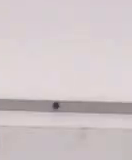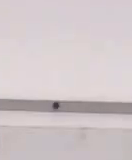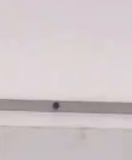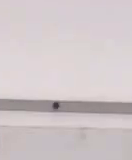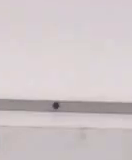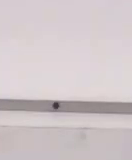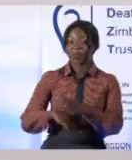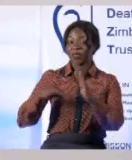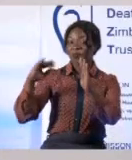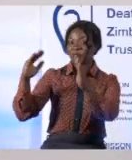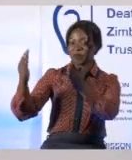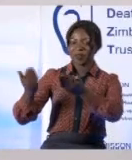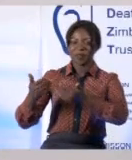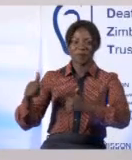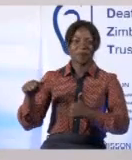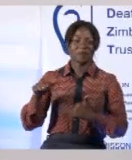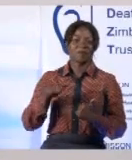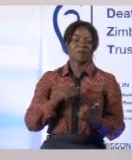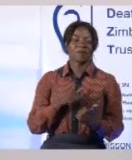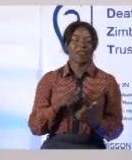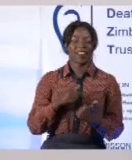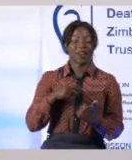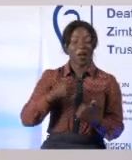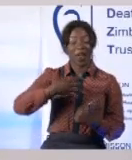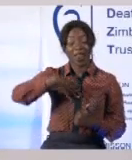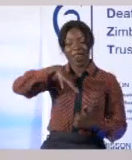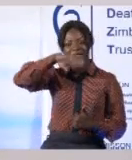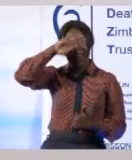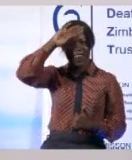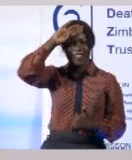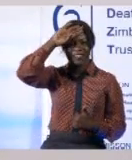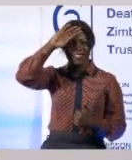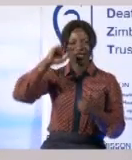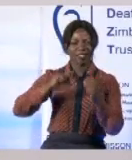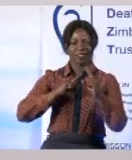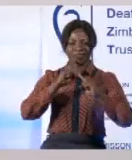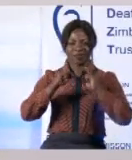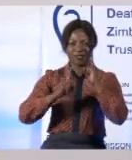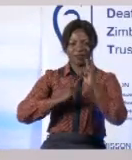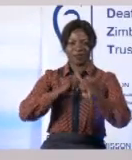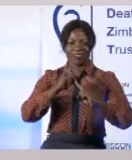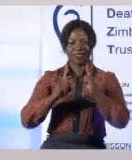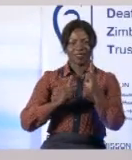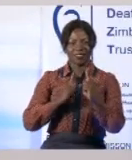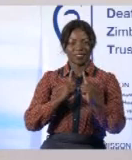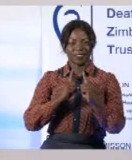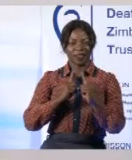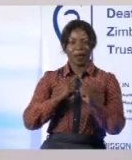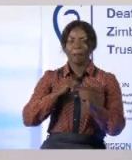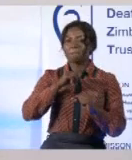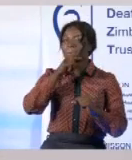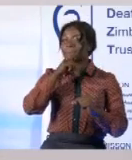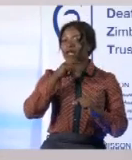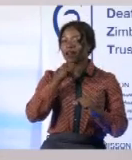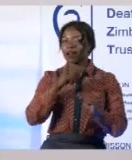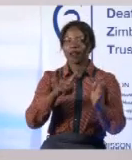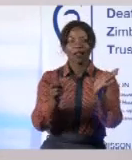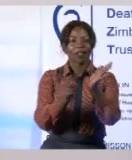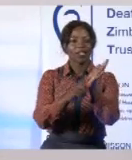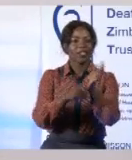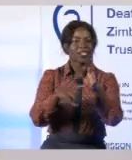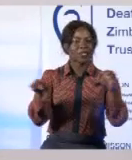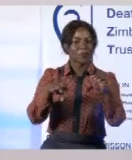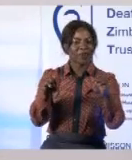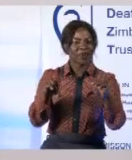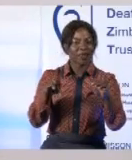Welcome back to the third and final segment of Issues Pane Nyaya, where we are talking about male sex work. Is it a